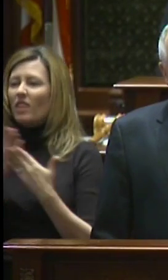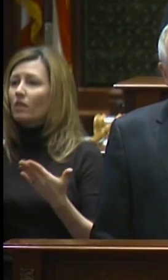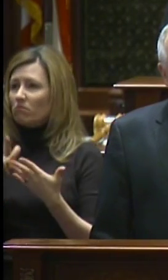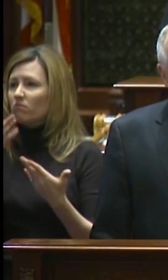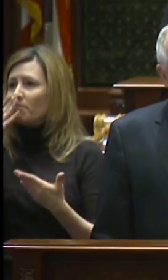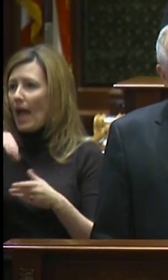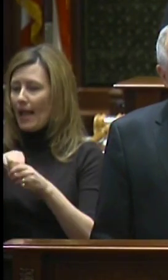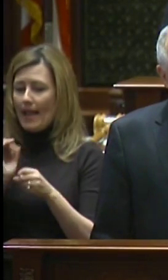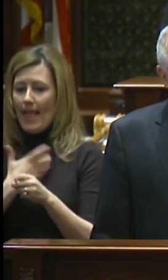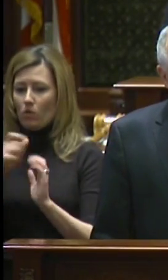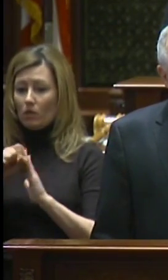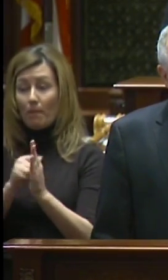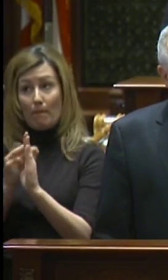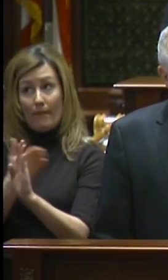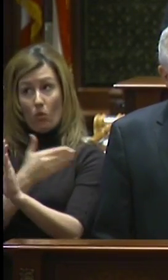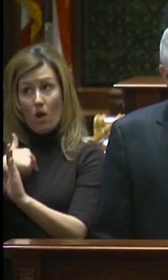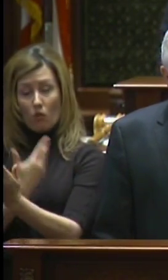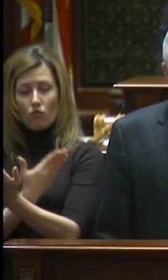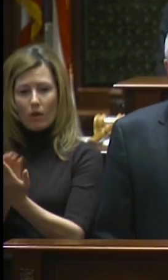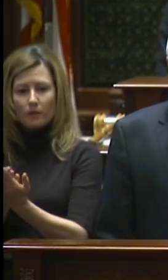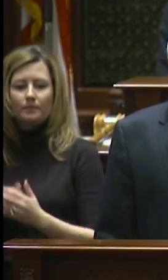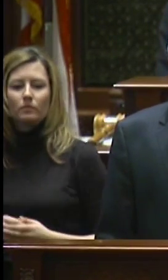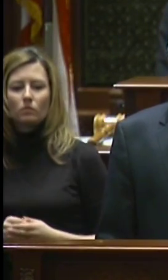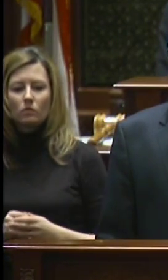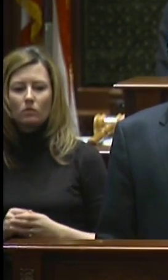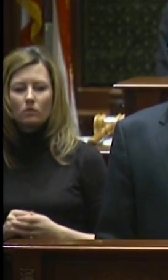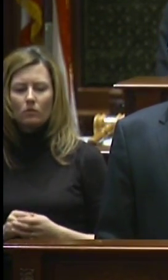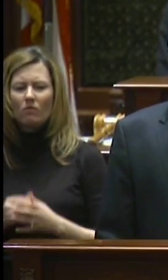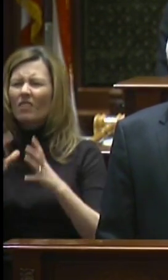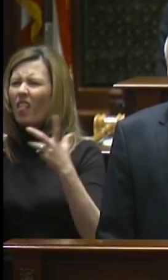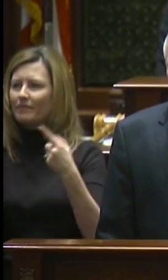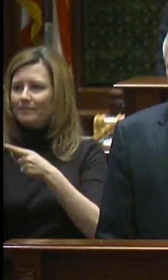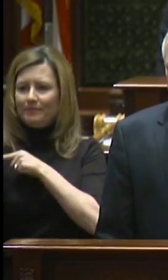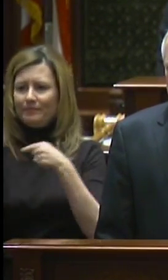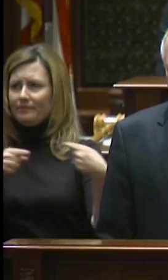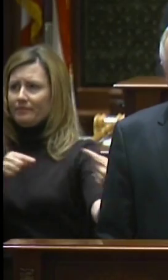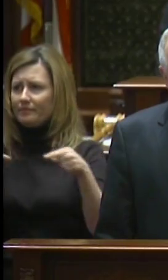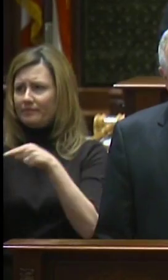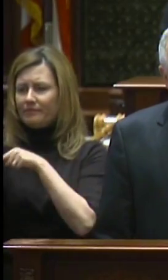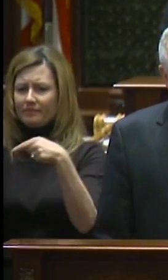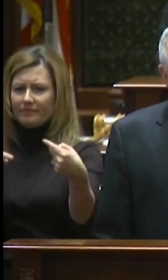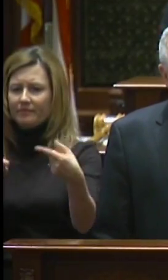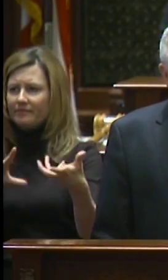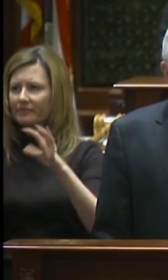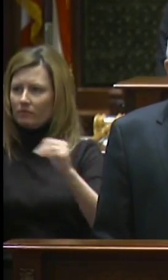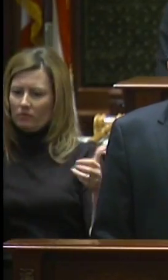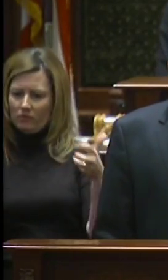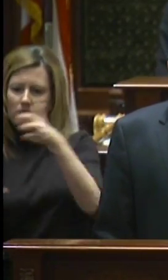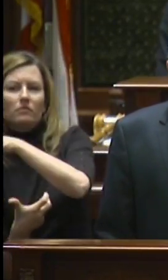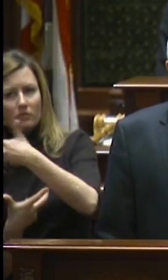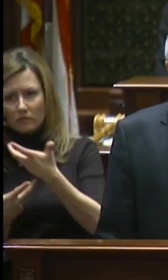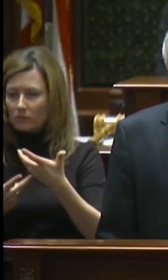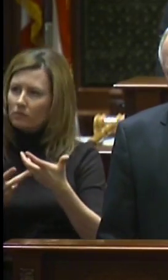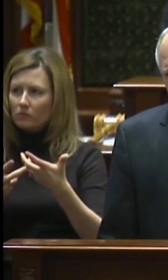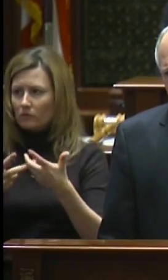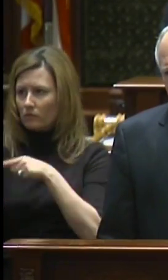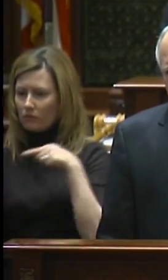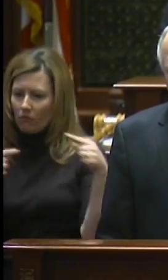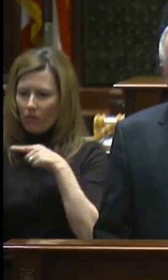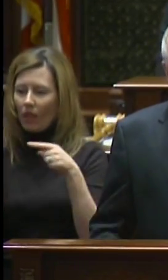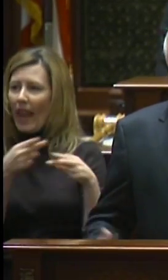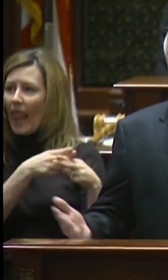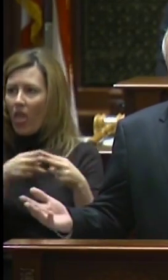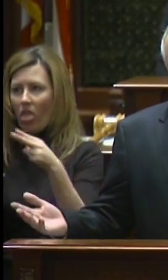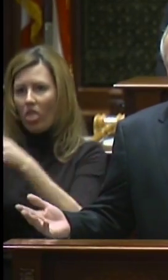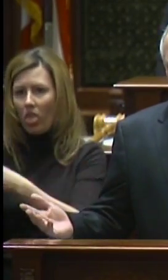state before my arrival is there was much dissension, discord, disharmony, friction,